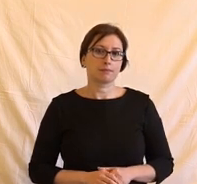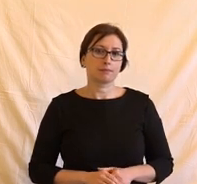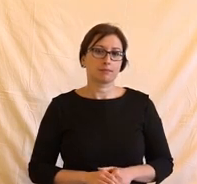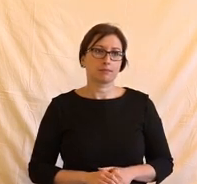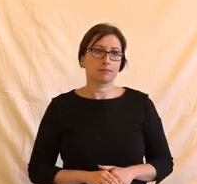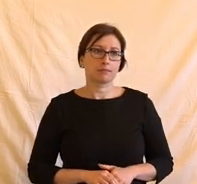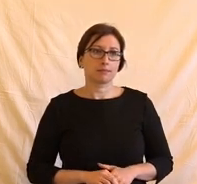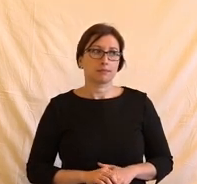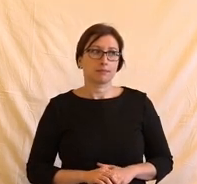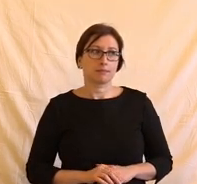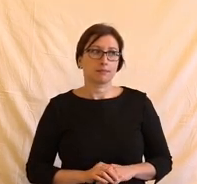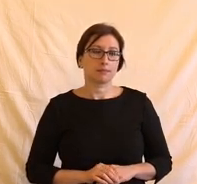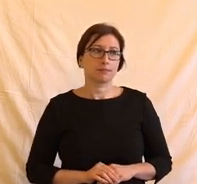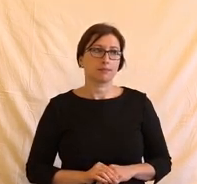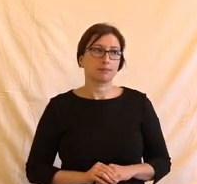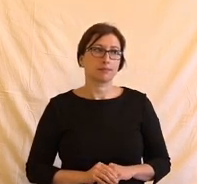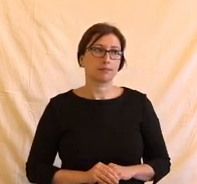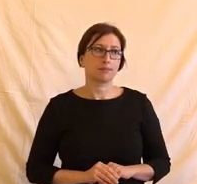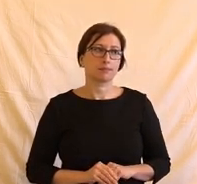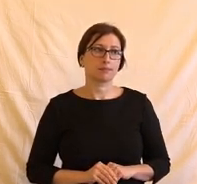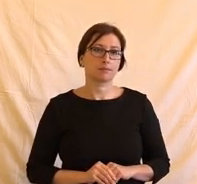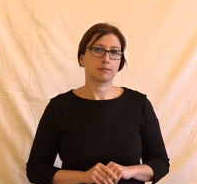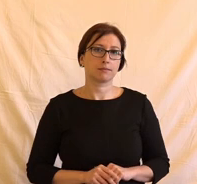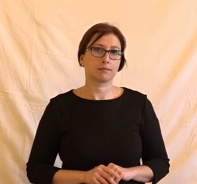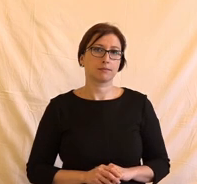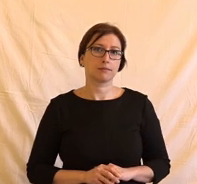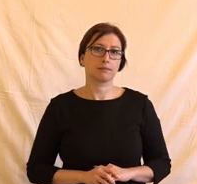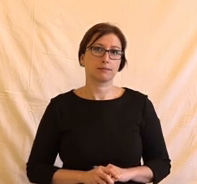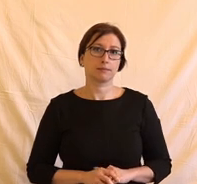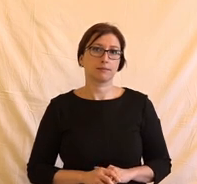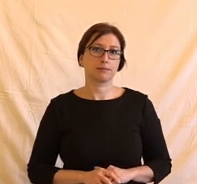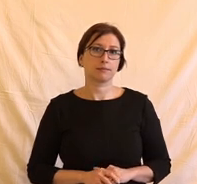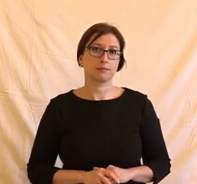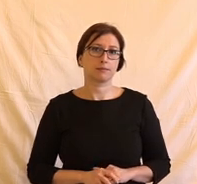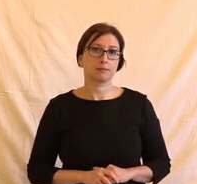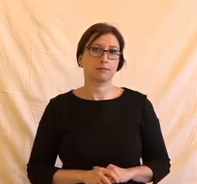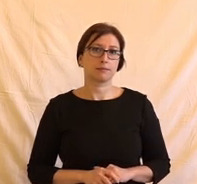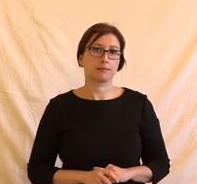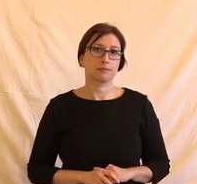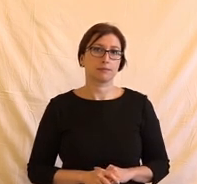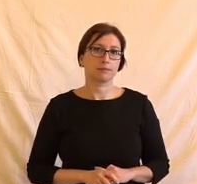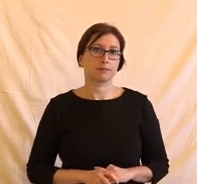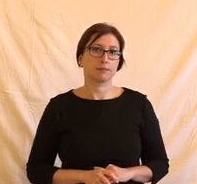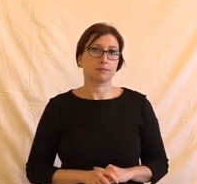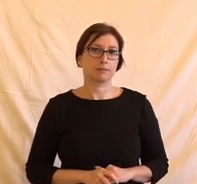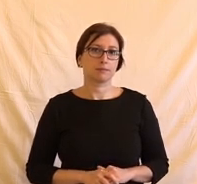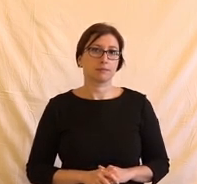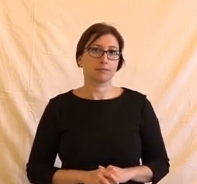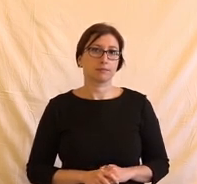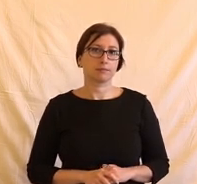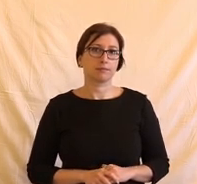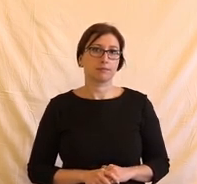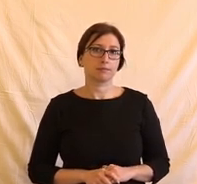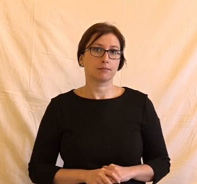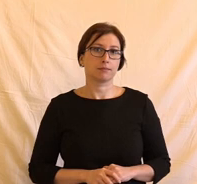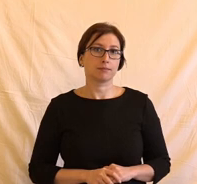Going over to electric vehicles, Norway is one of those countries in the world There we have the largest amount